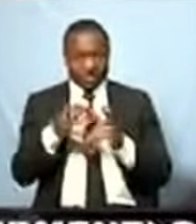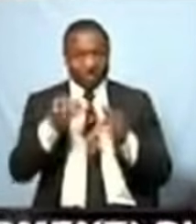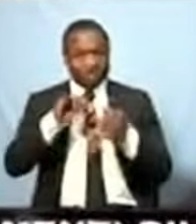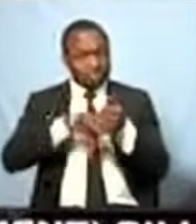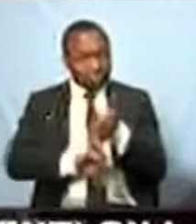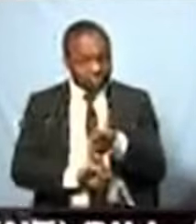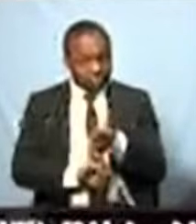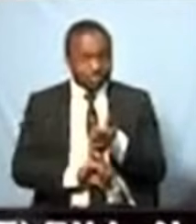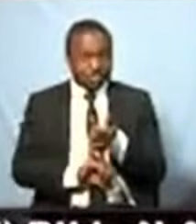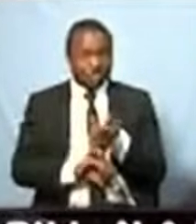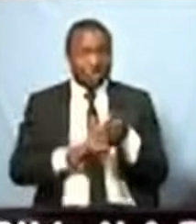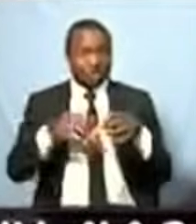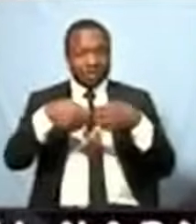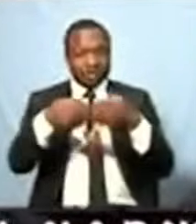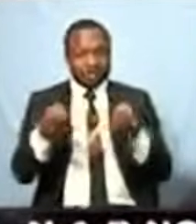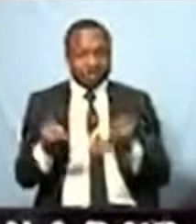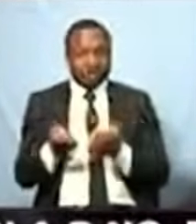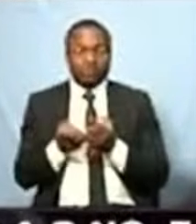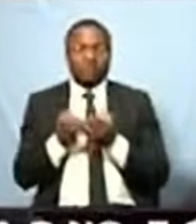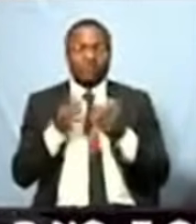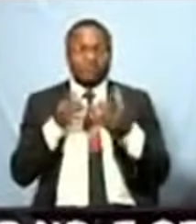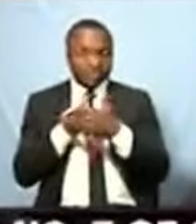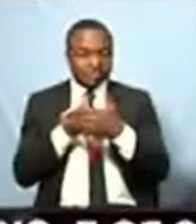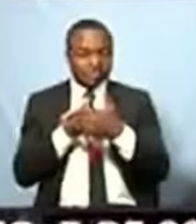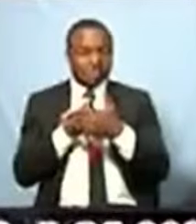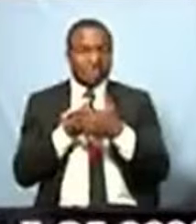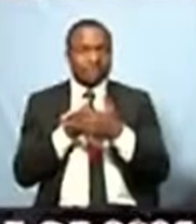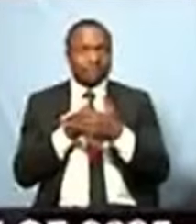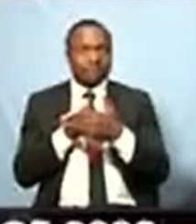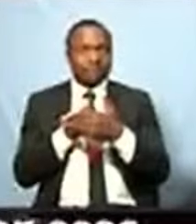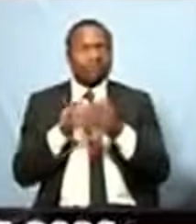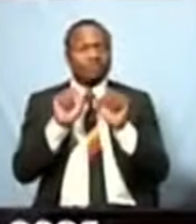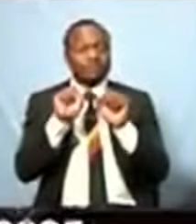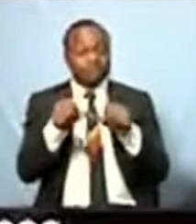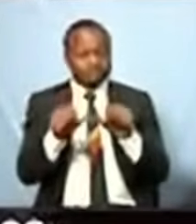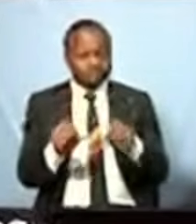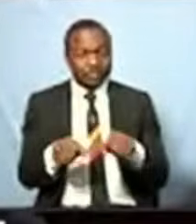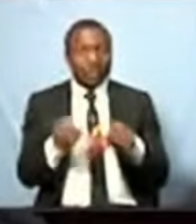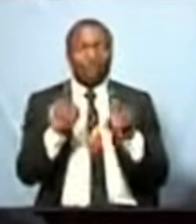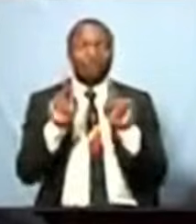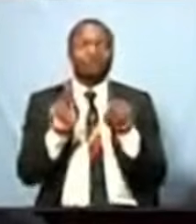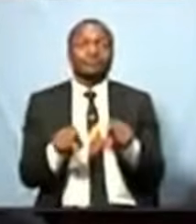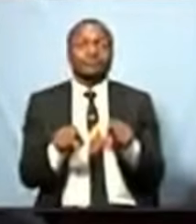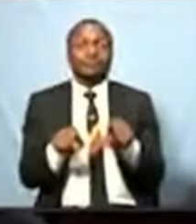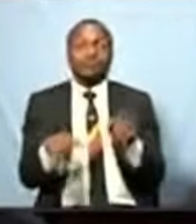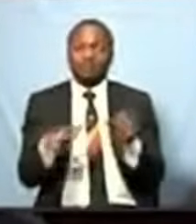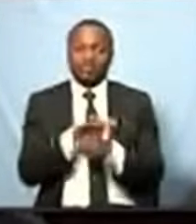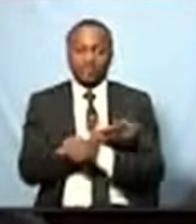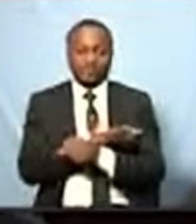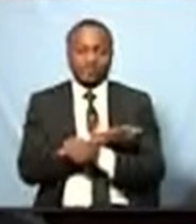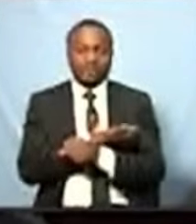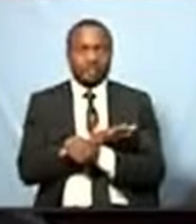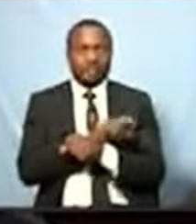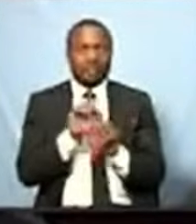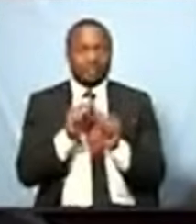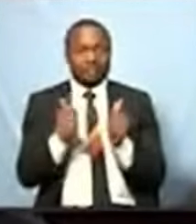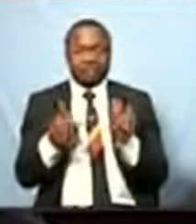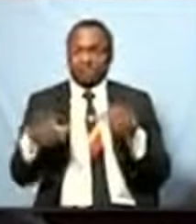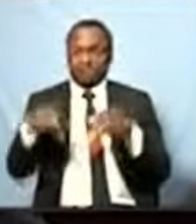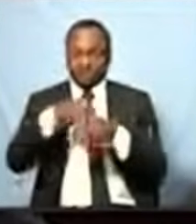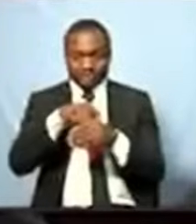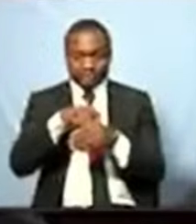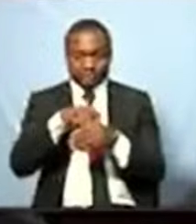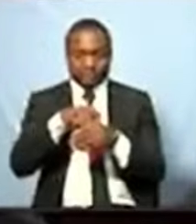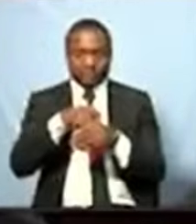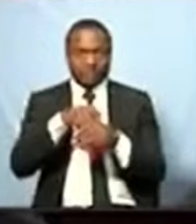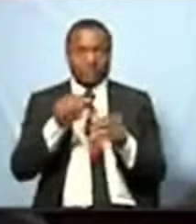or environmental barriers hinders the ability of a person to fully and effectively participate